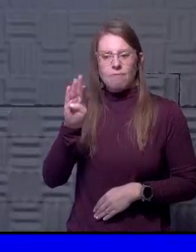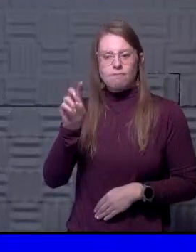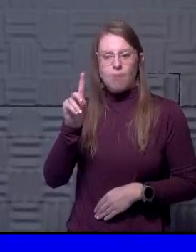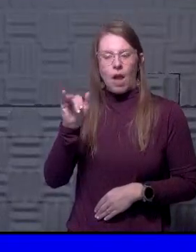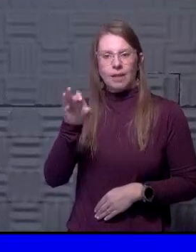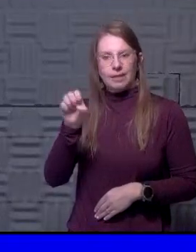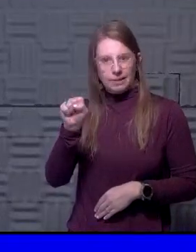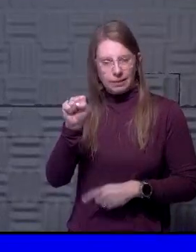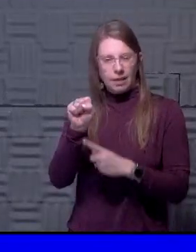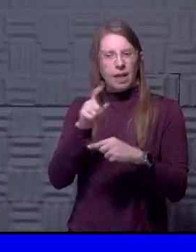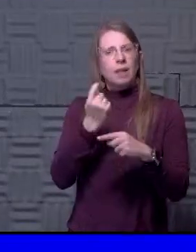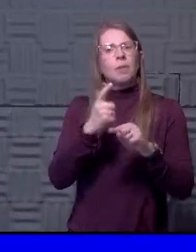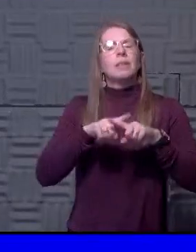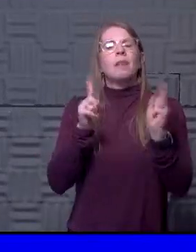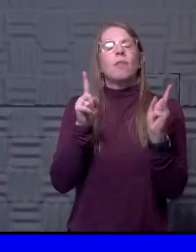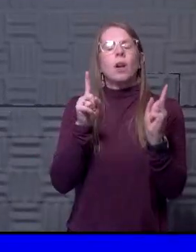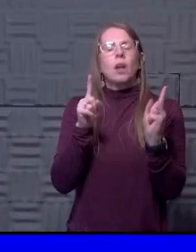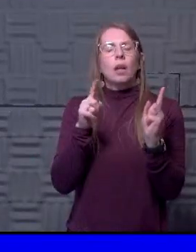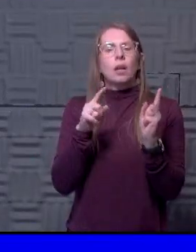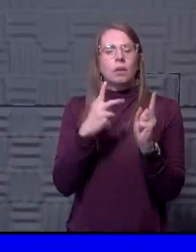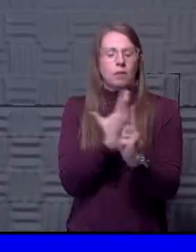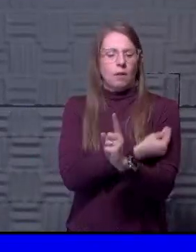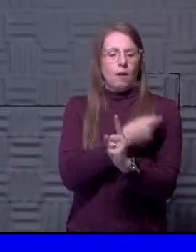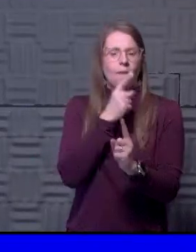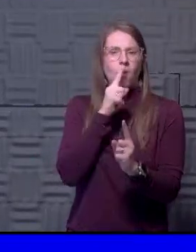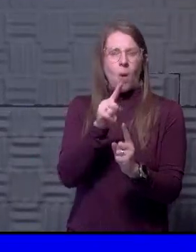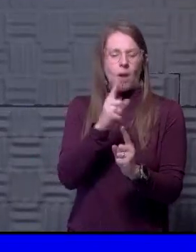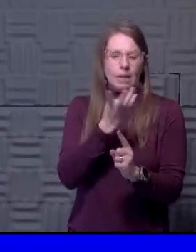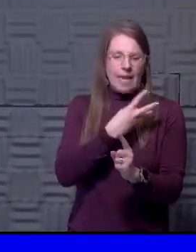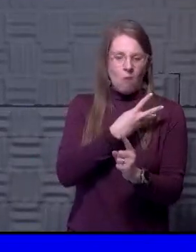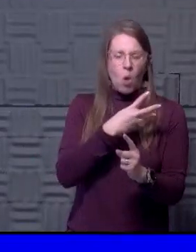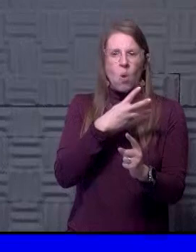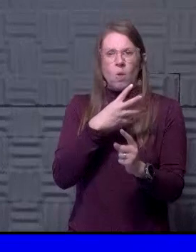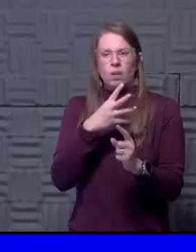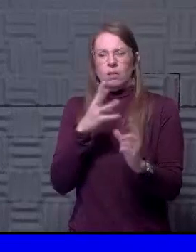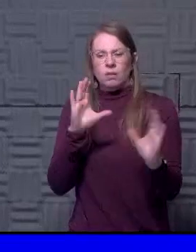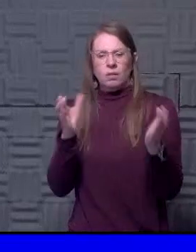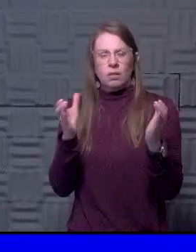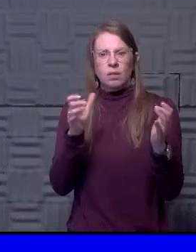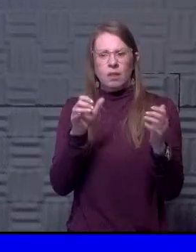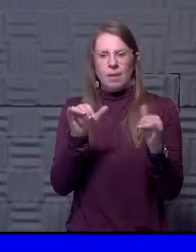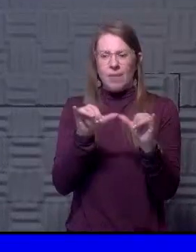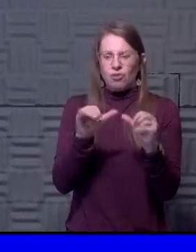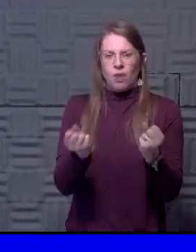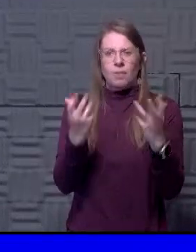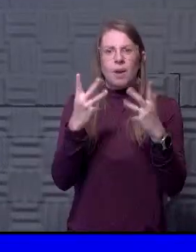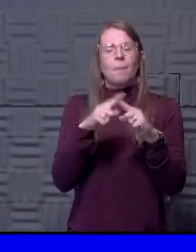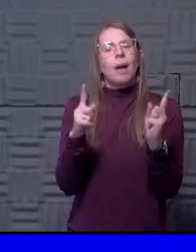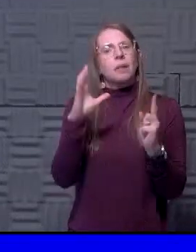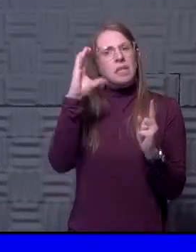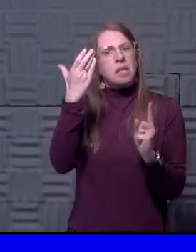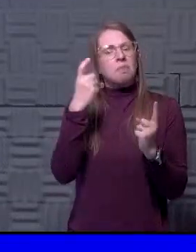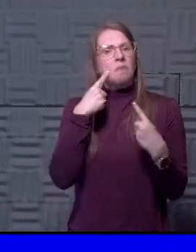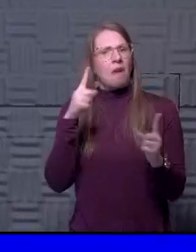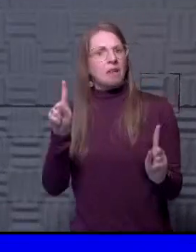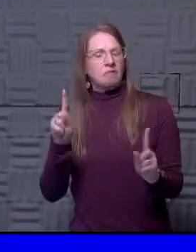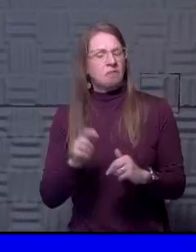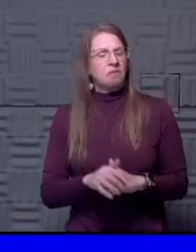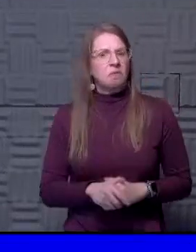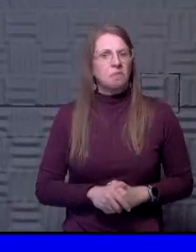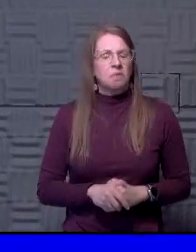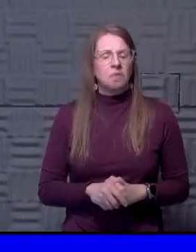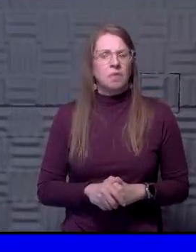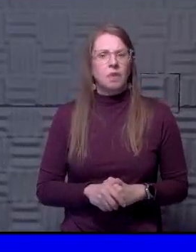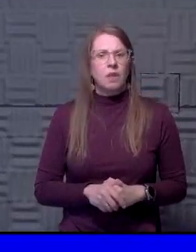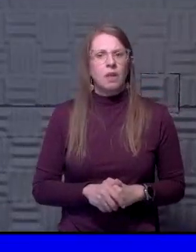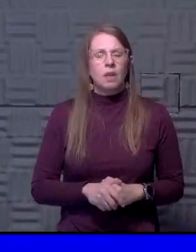than dosing for, say, antibiotics or chemotherapy of that nature, but really it looks to be effective,